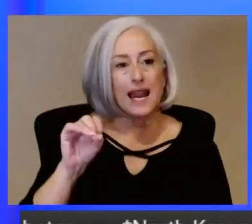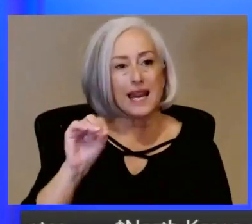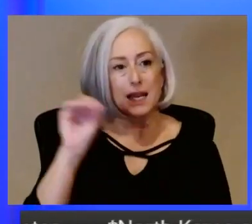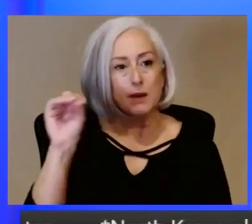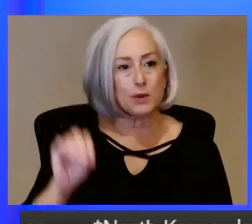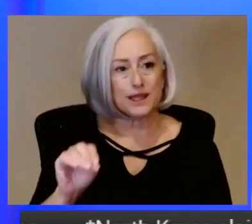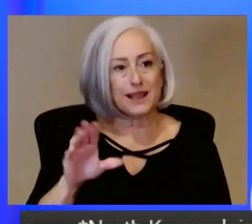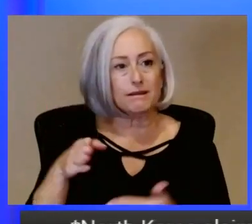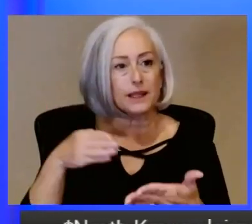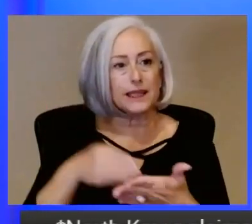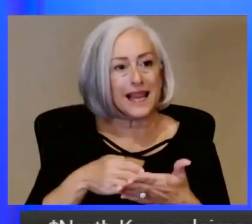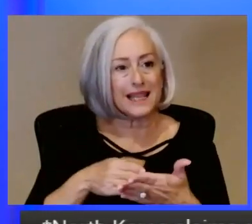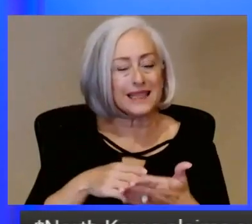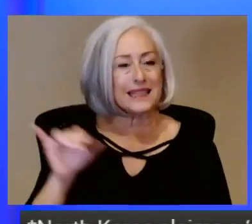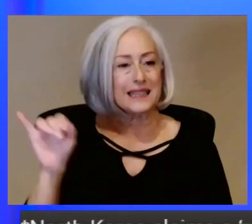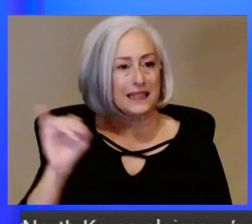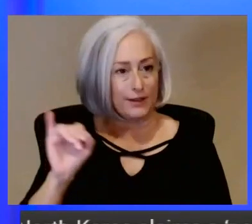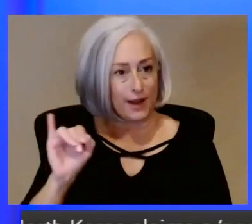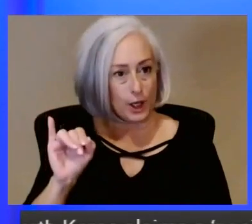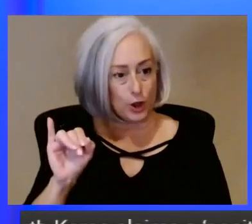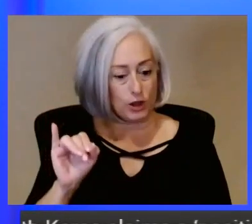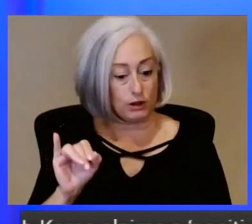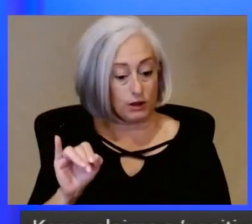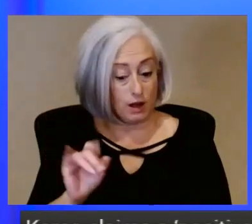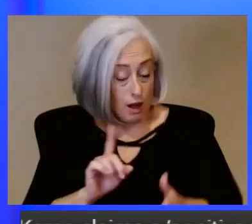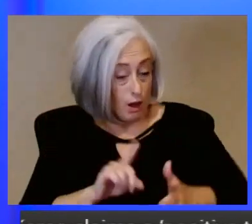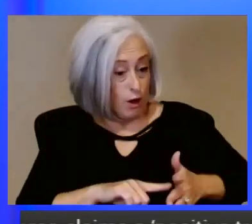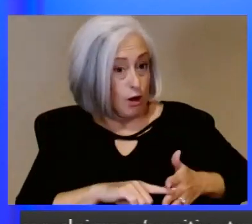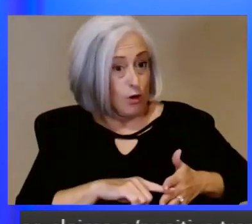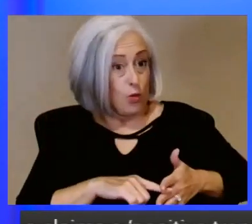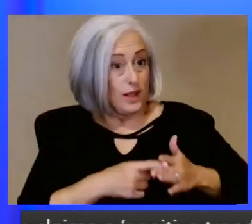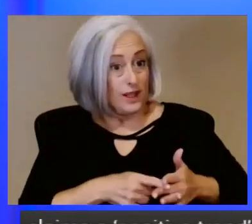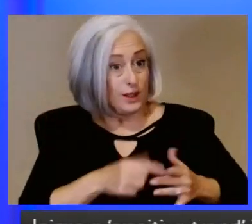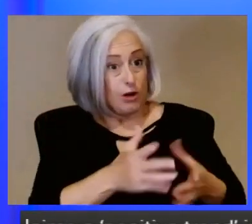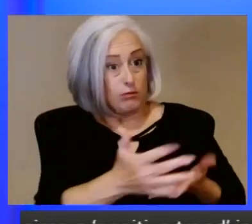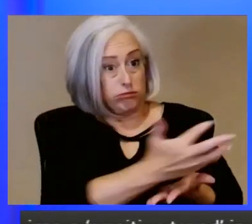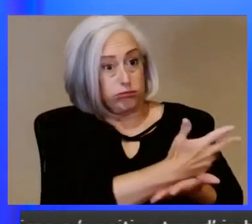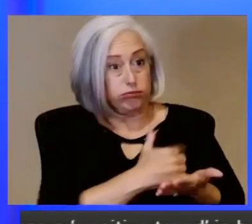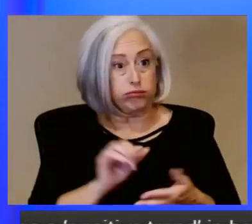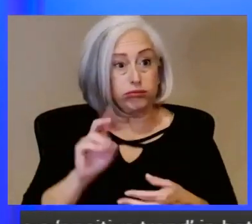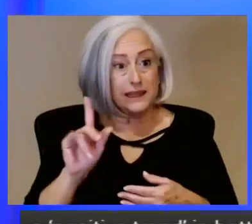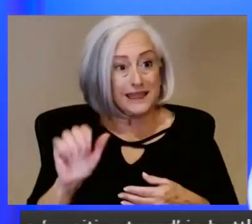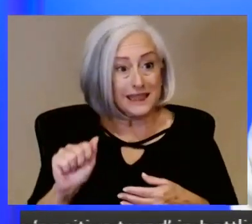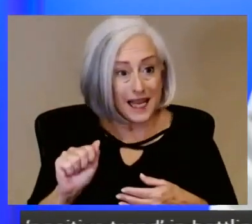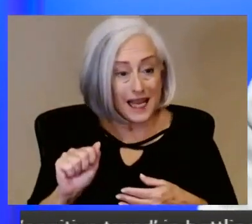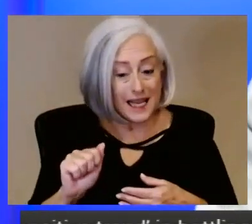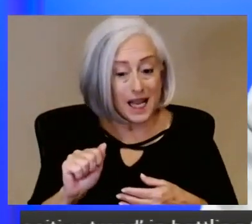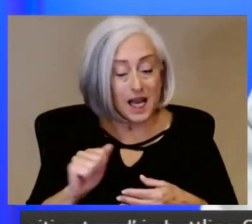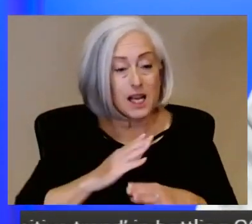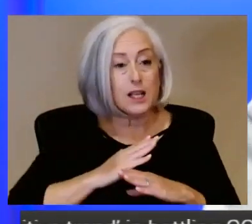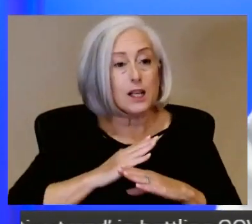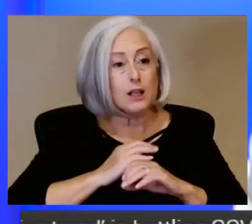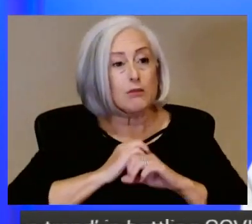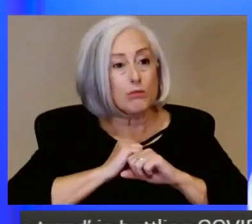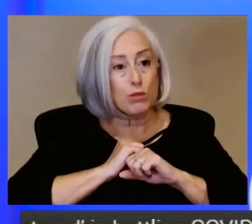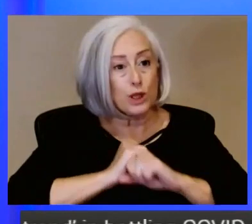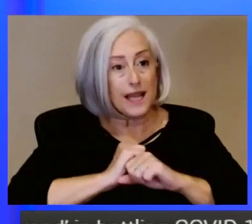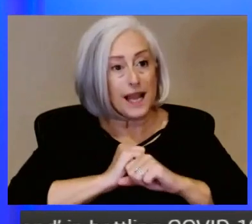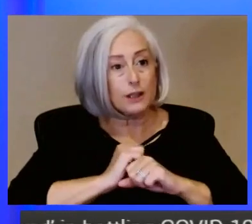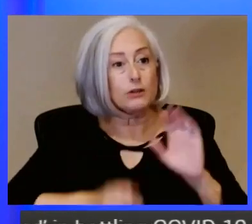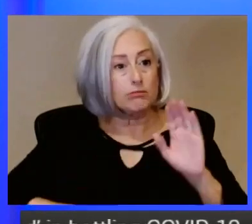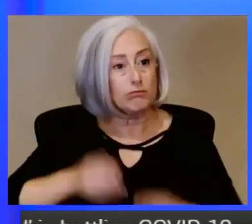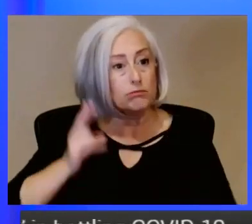when the initial data came out for the vaccines, the protection against infection was quite high, but we know